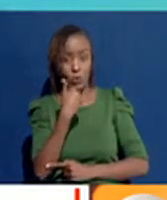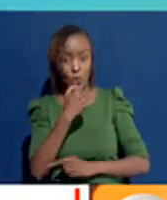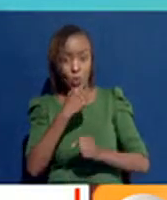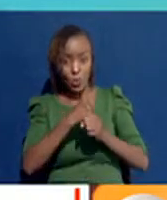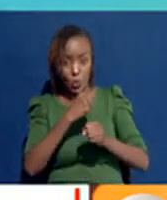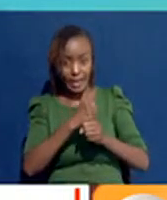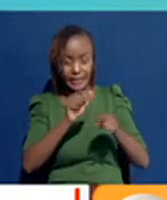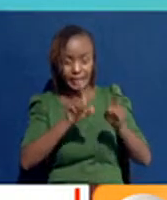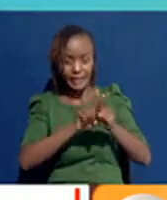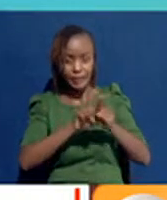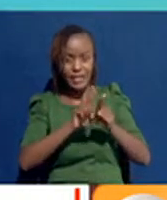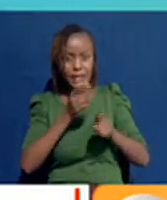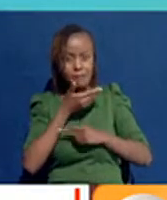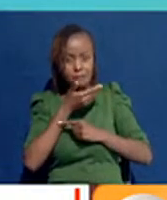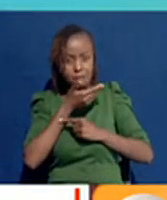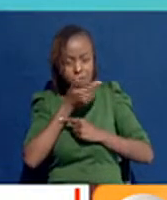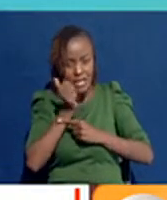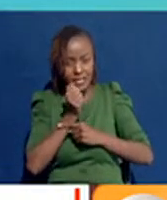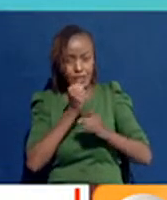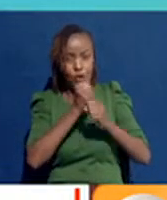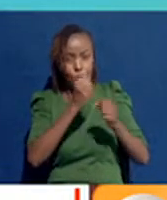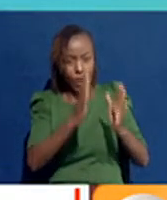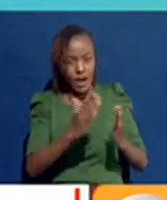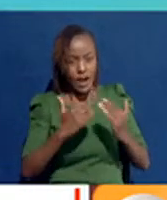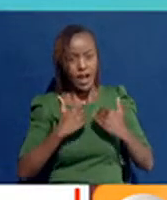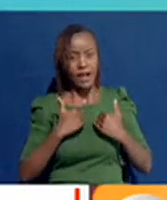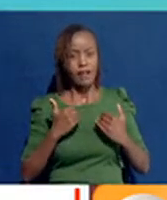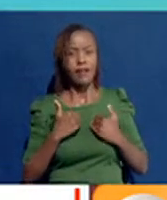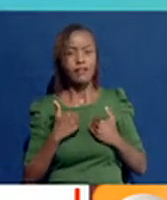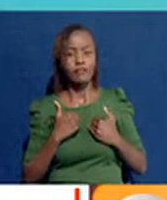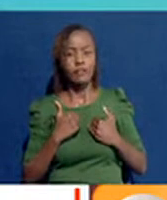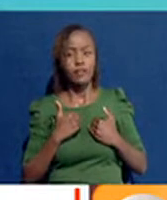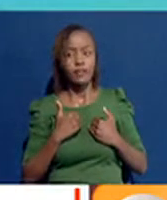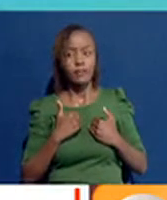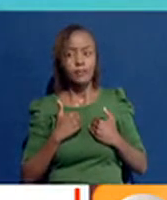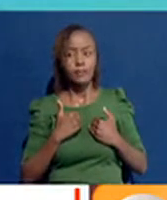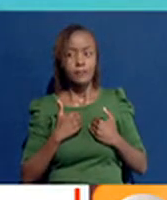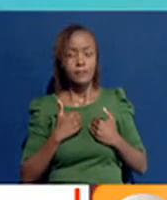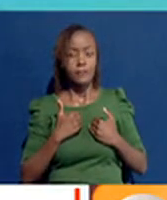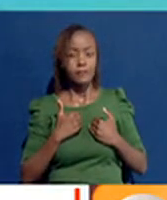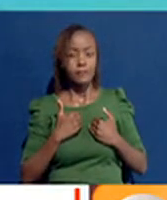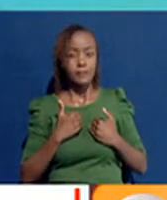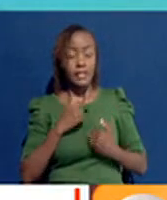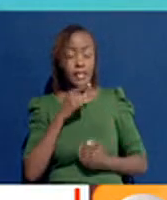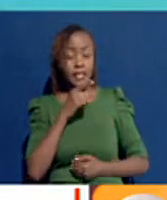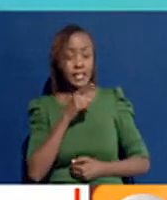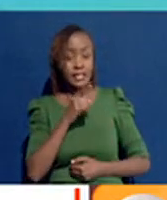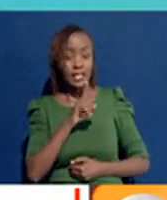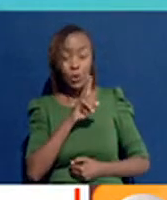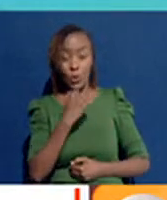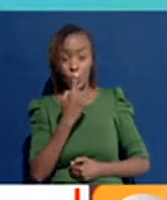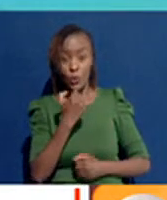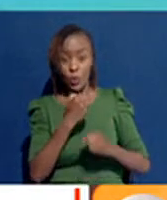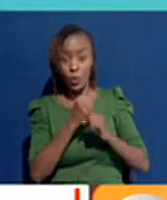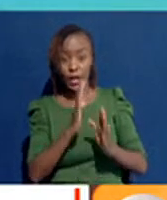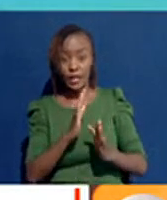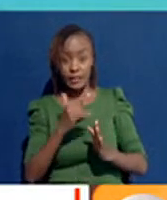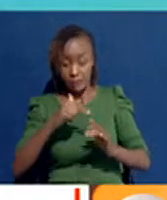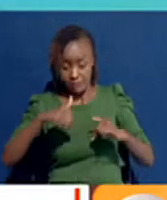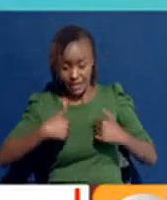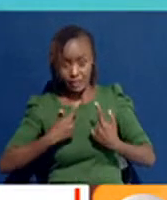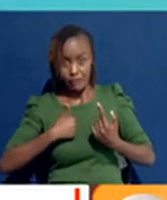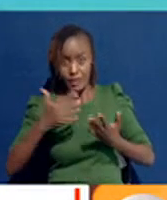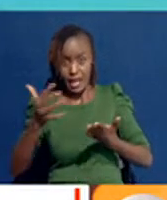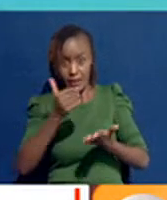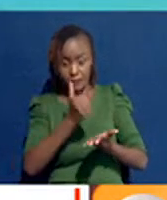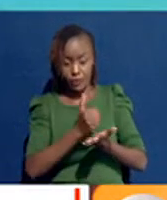best staff I've ever worked with. I joined in the Nairobi Hospital, and this is one of the staff I recruited,